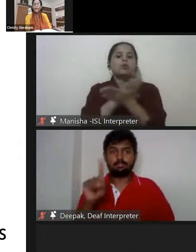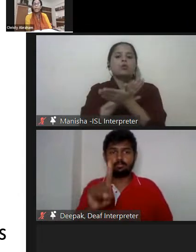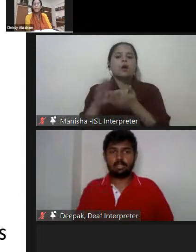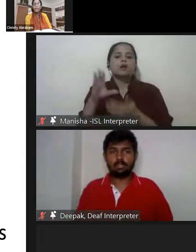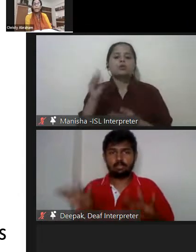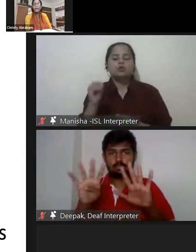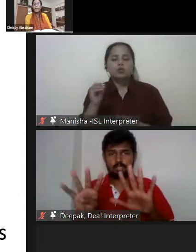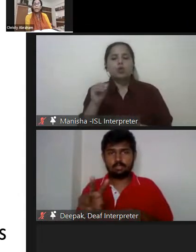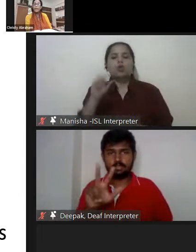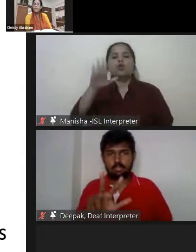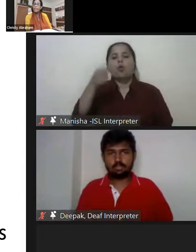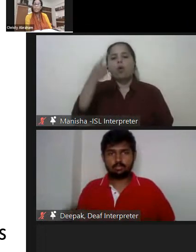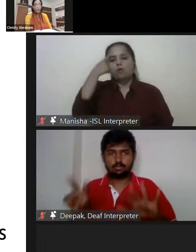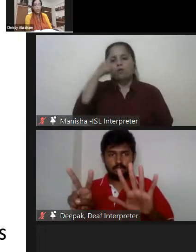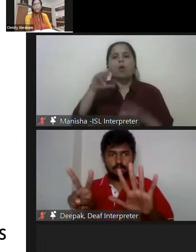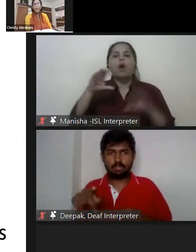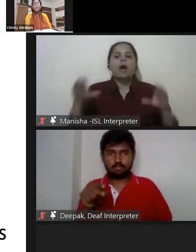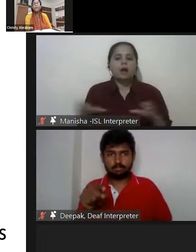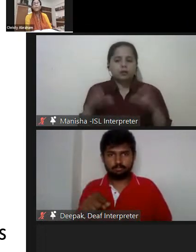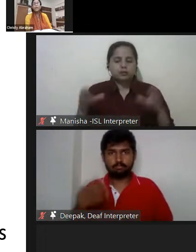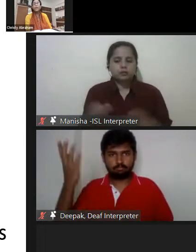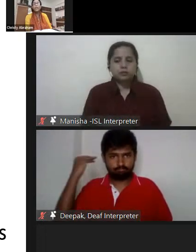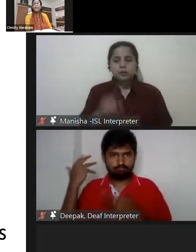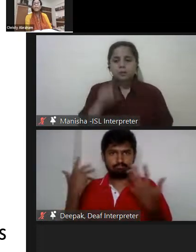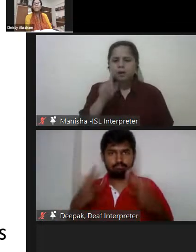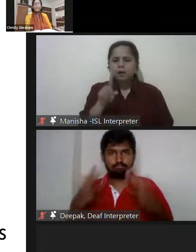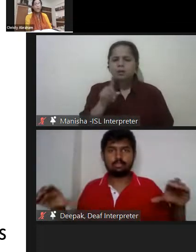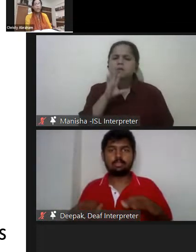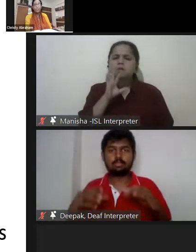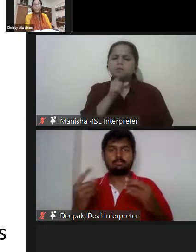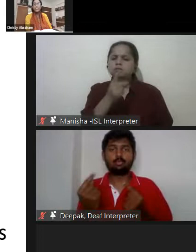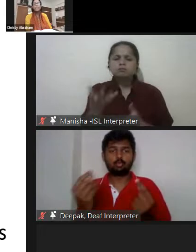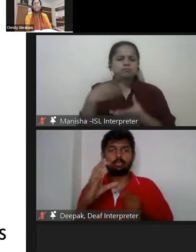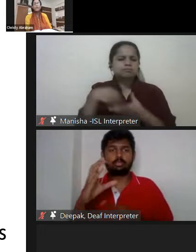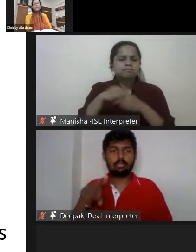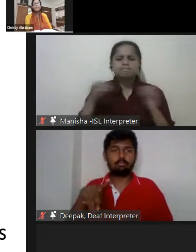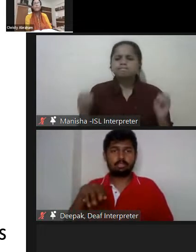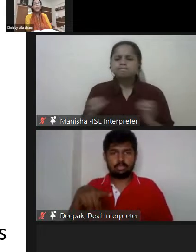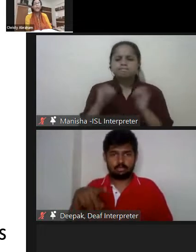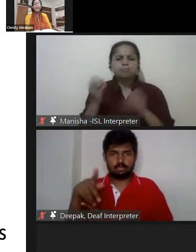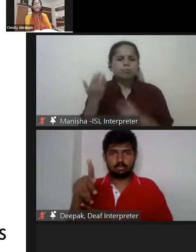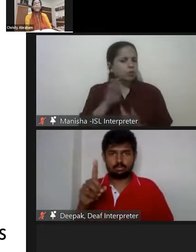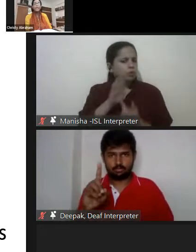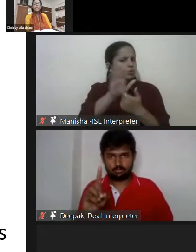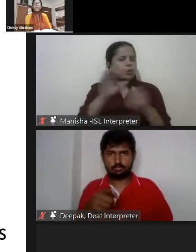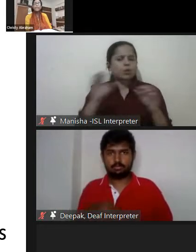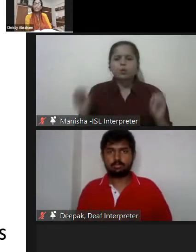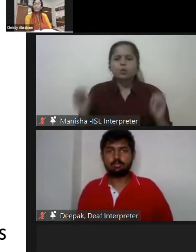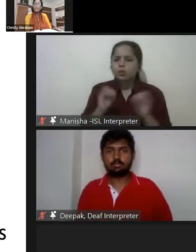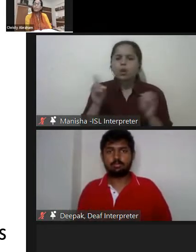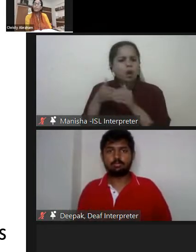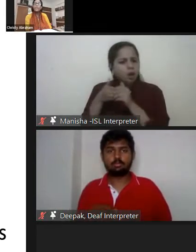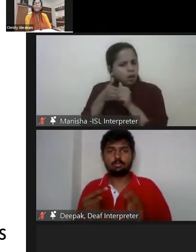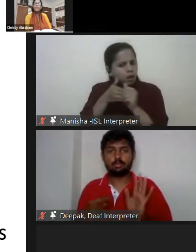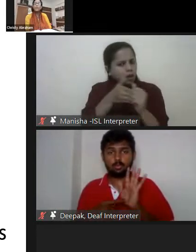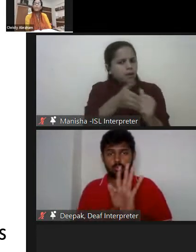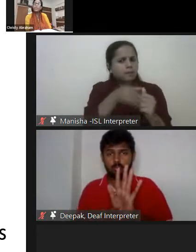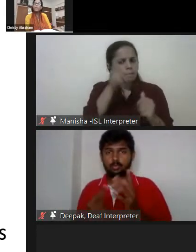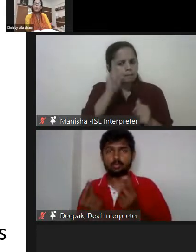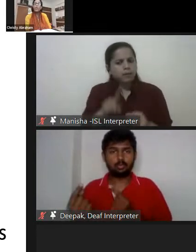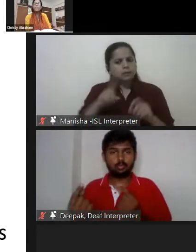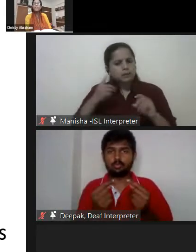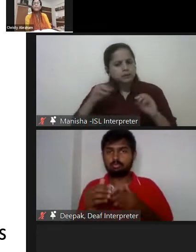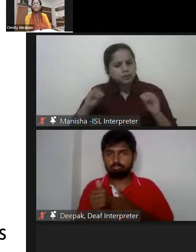but the guide, it is not part of the call. It is not mentioned also. The guide instead introduces a